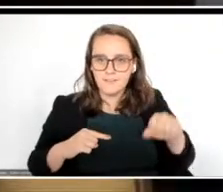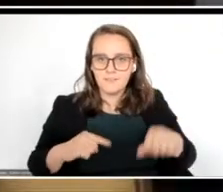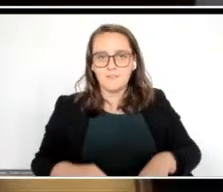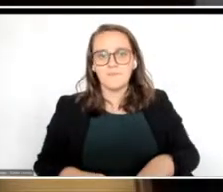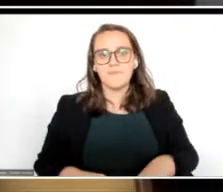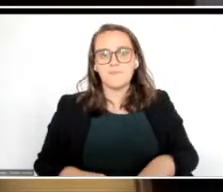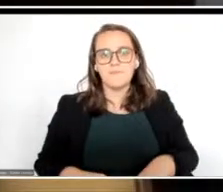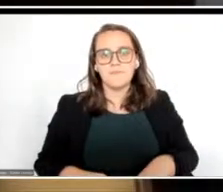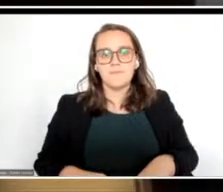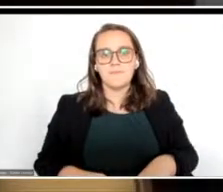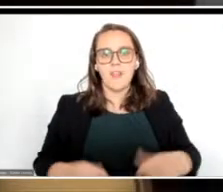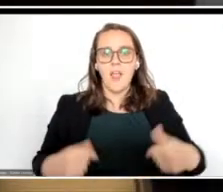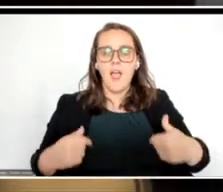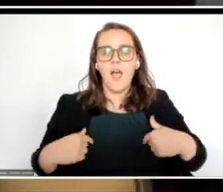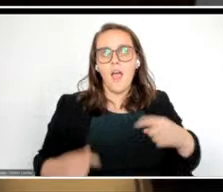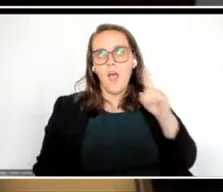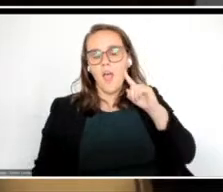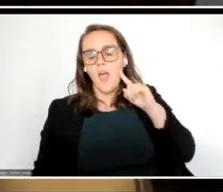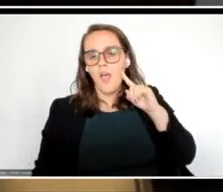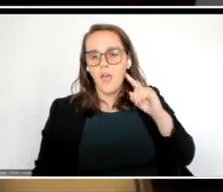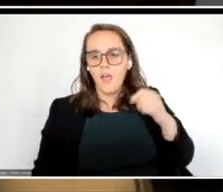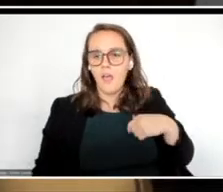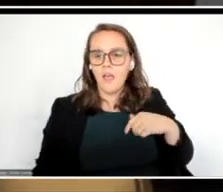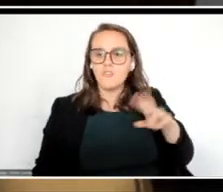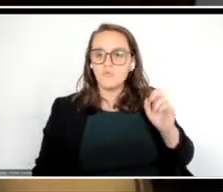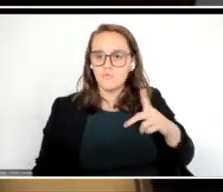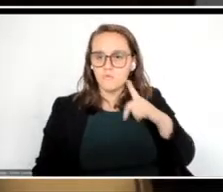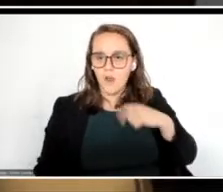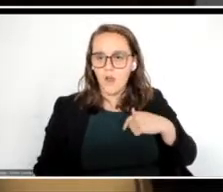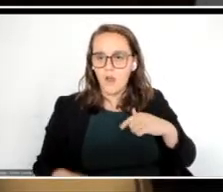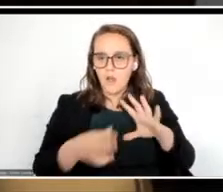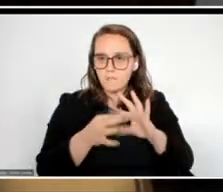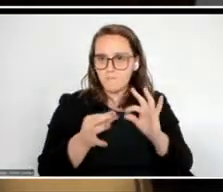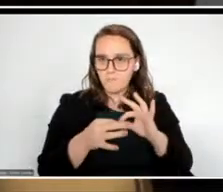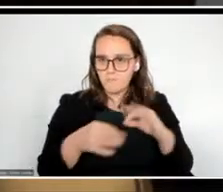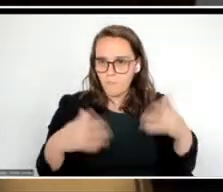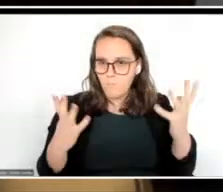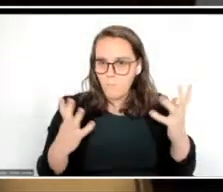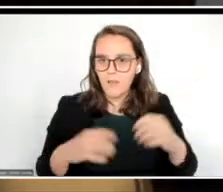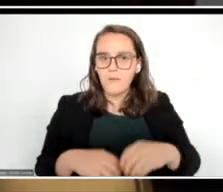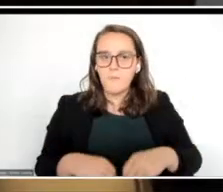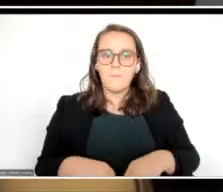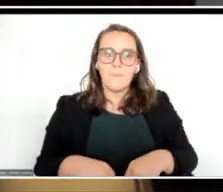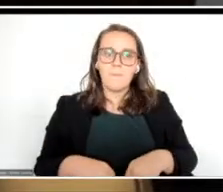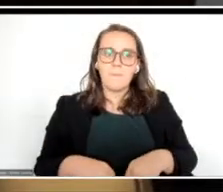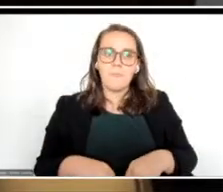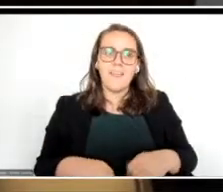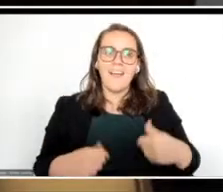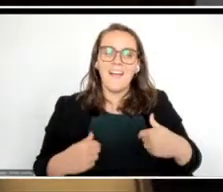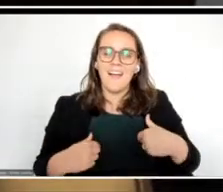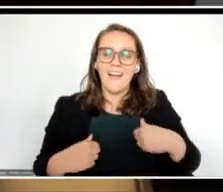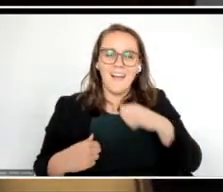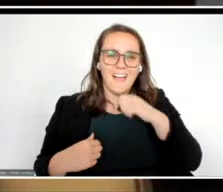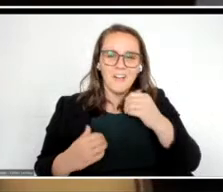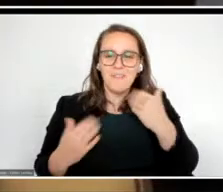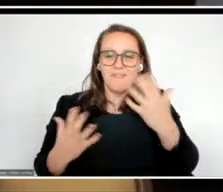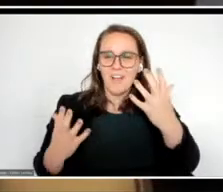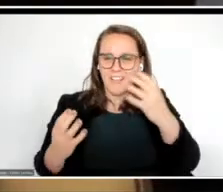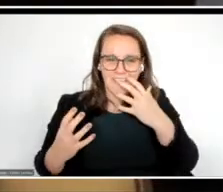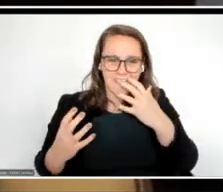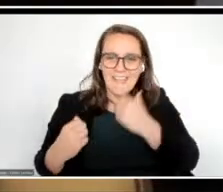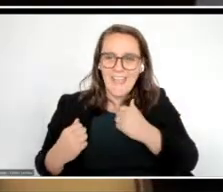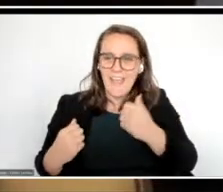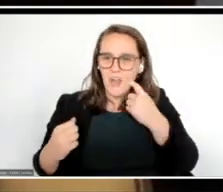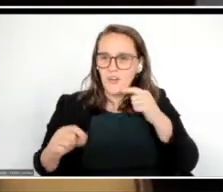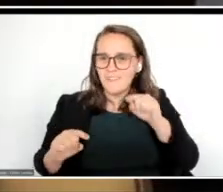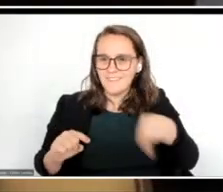vicinity of a conversation where I overheard the president say something to the effect of, you know, I don't effing care that they have weapons. They're not here to